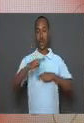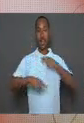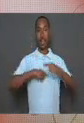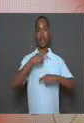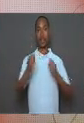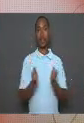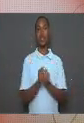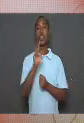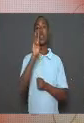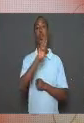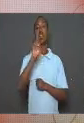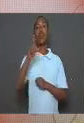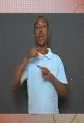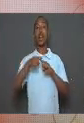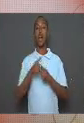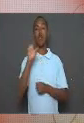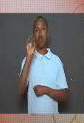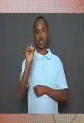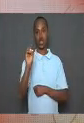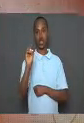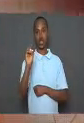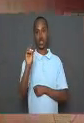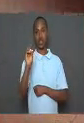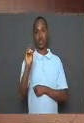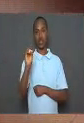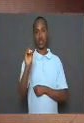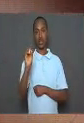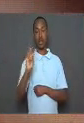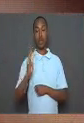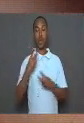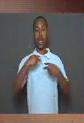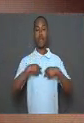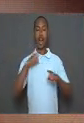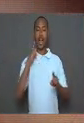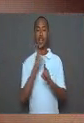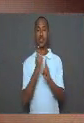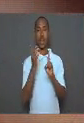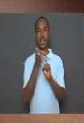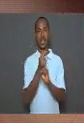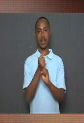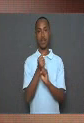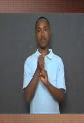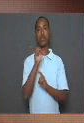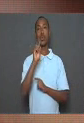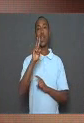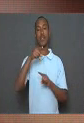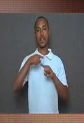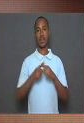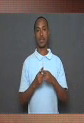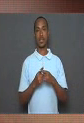reacts with 21 grams of oxygen, we have an actual yield of 12